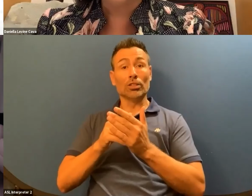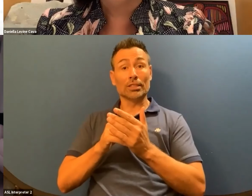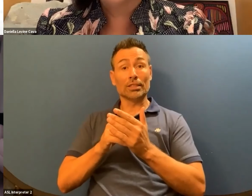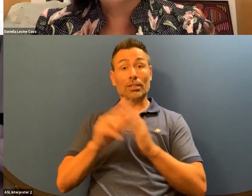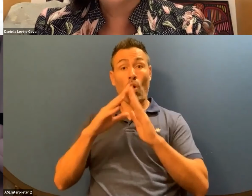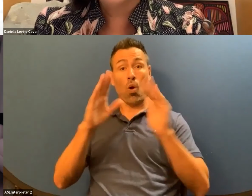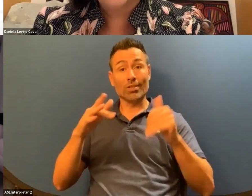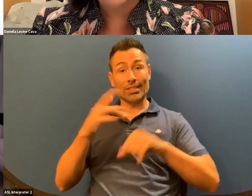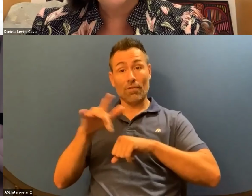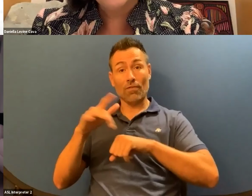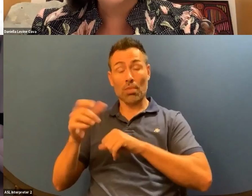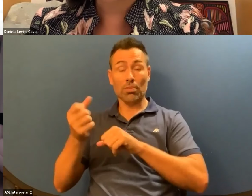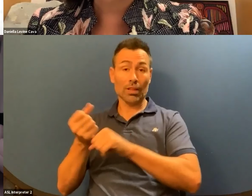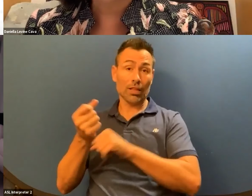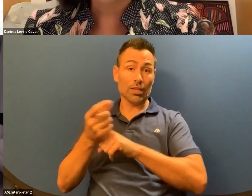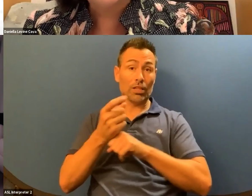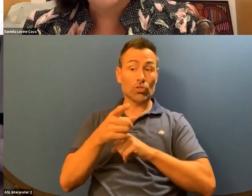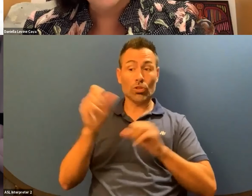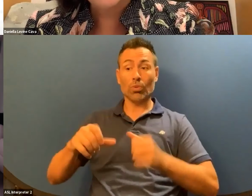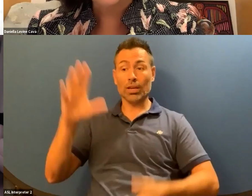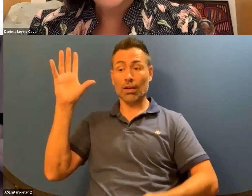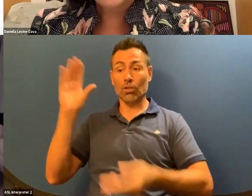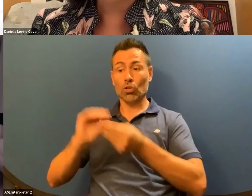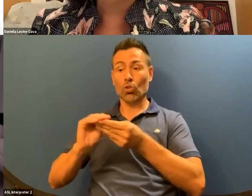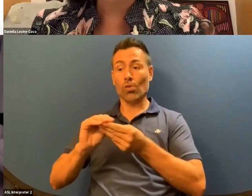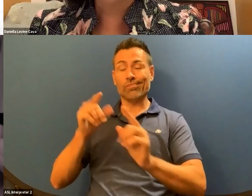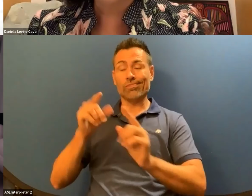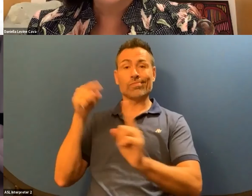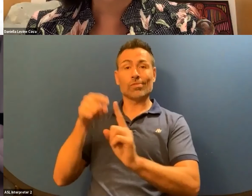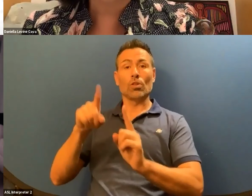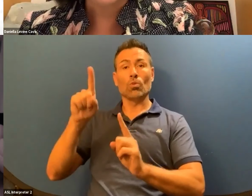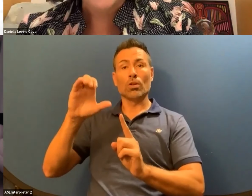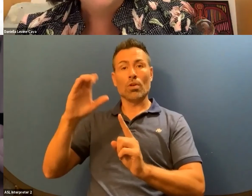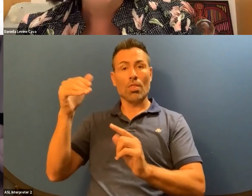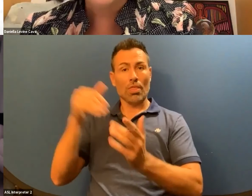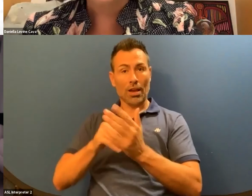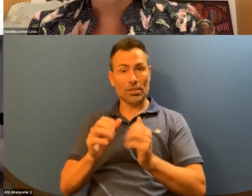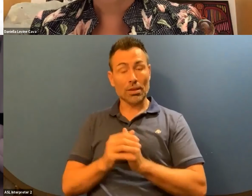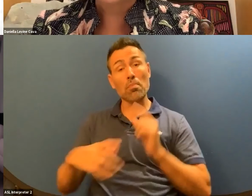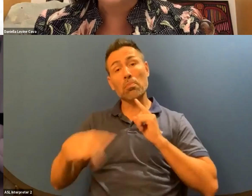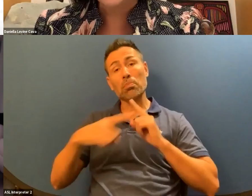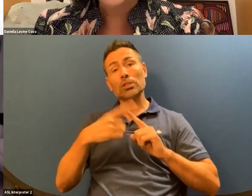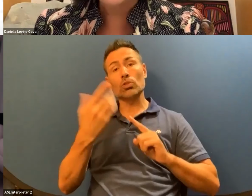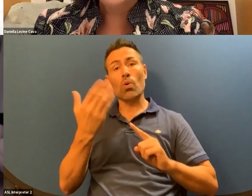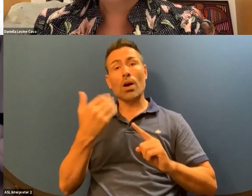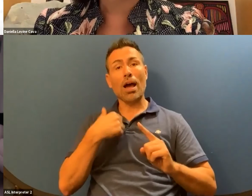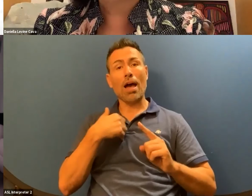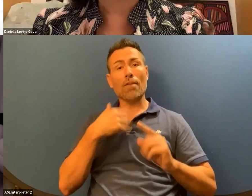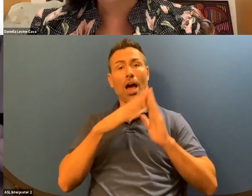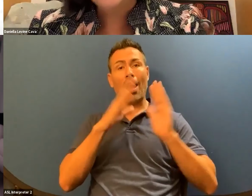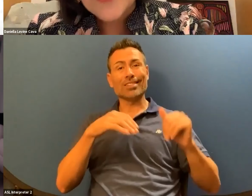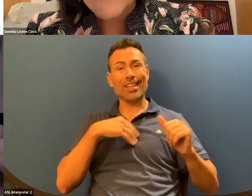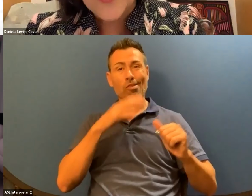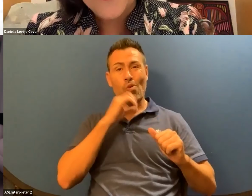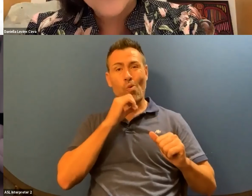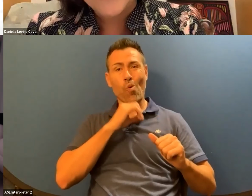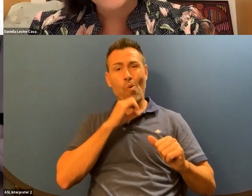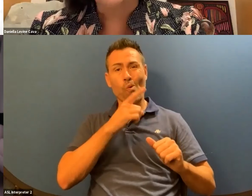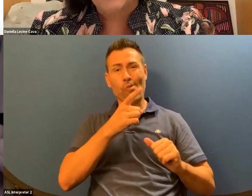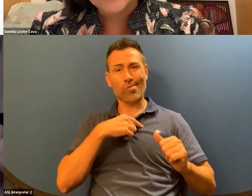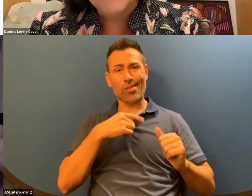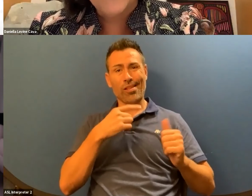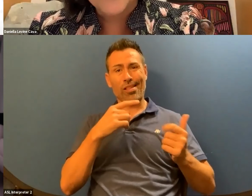goal of an additional 100,000. And we need to refurbish those units that we have that are aging and might lose